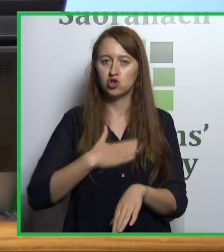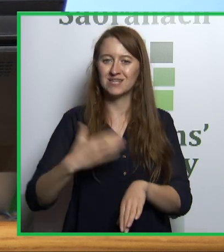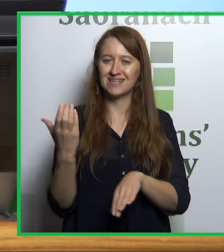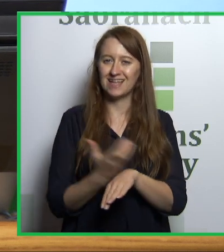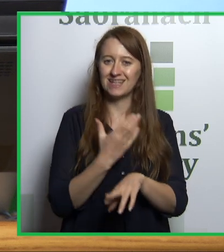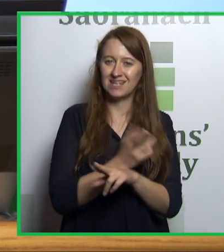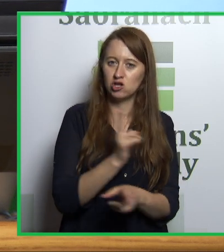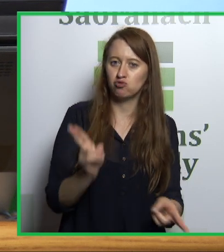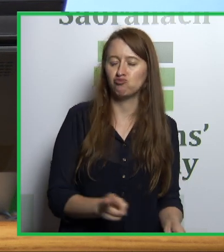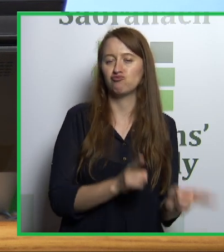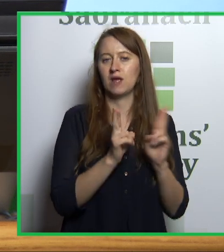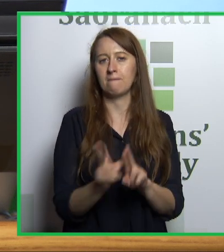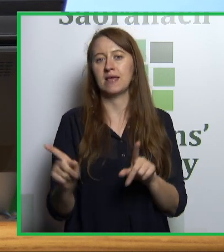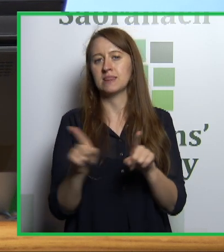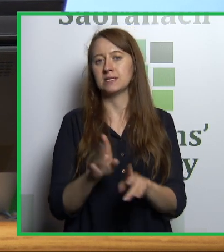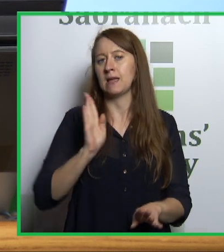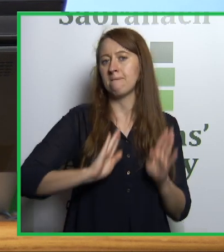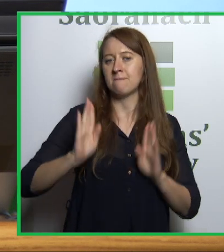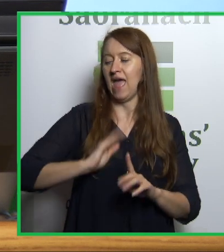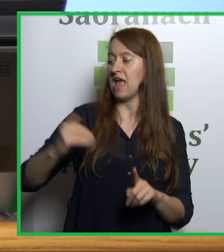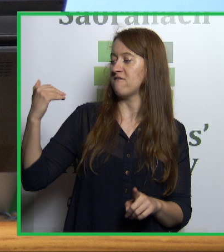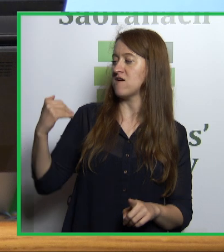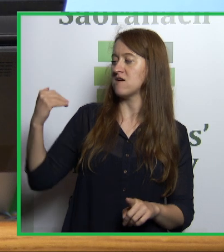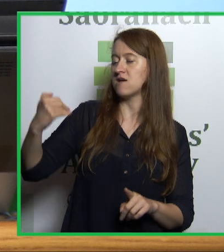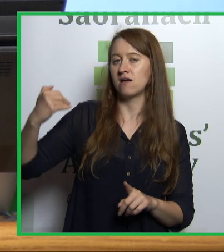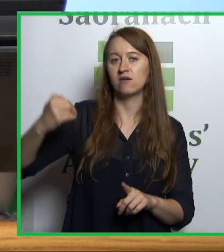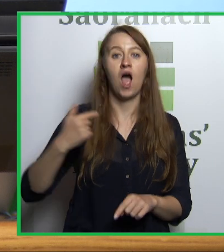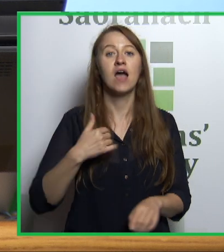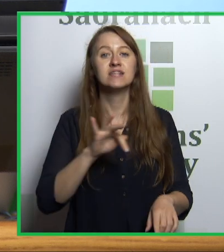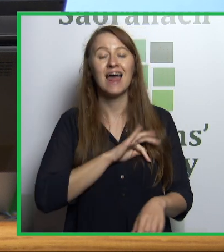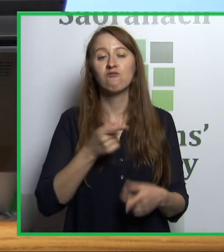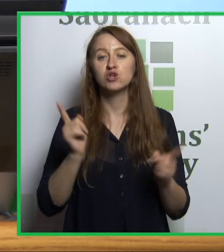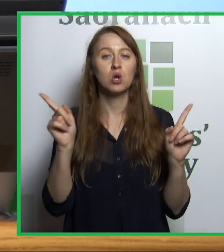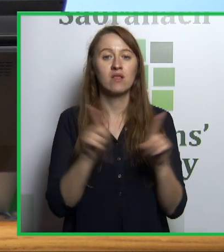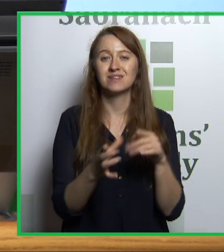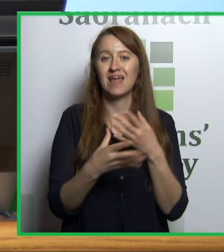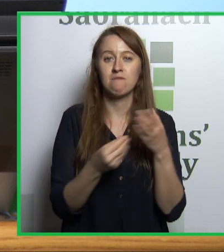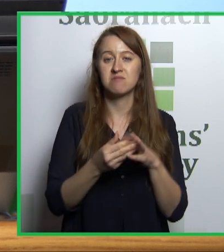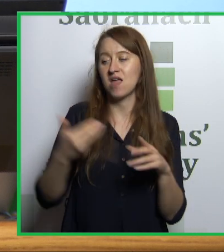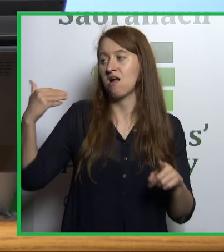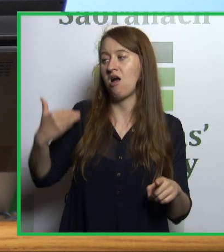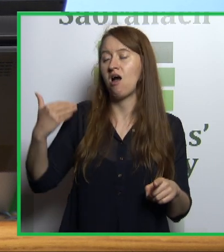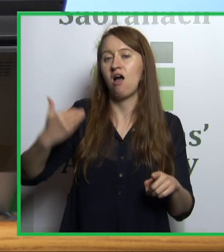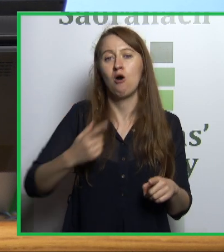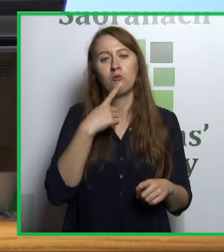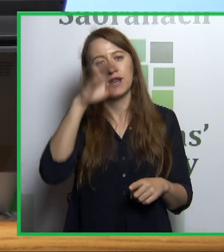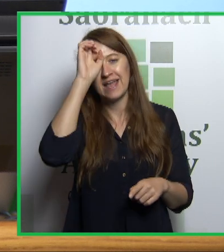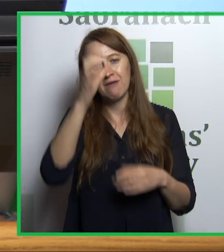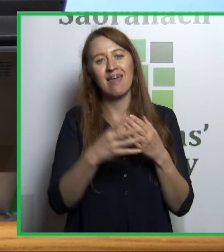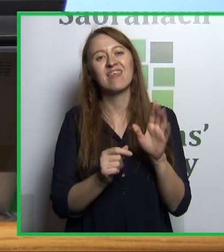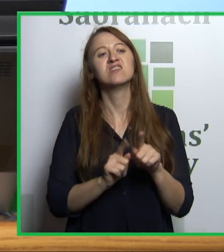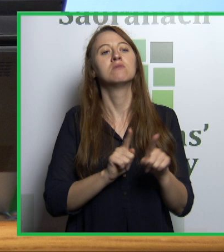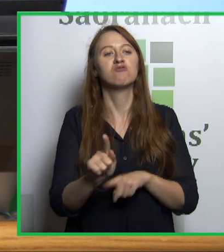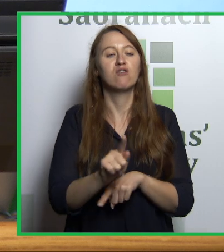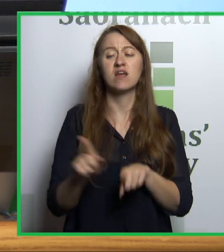things again and expecting things to get better hasn't worked, and it won't work for the future. So we